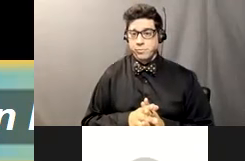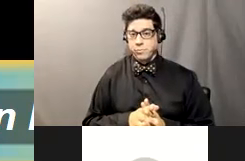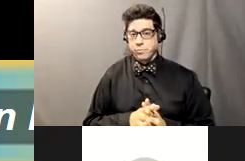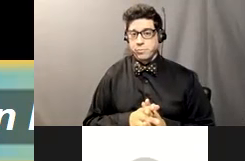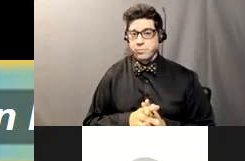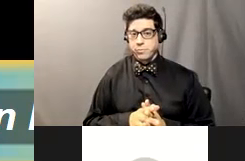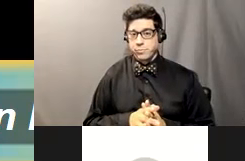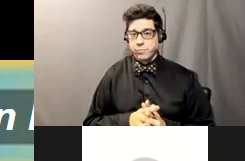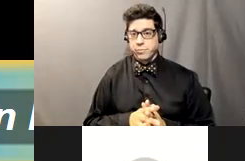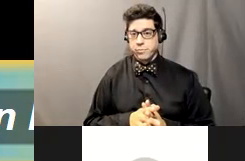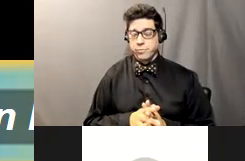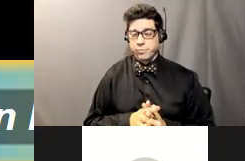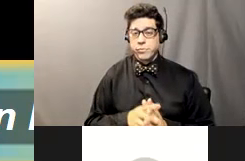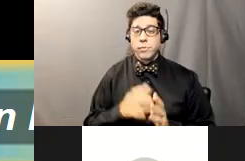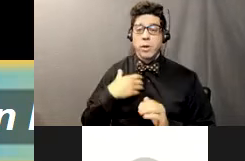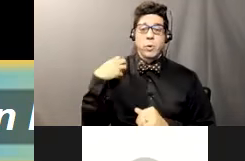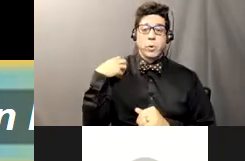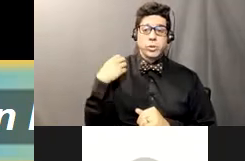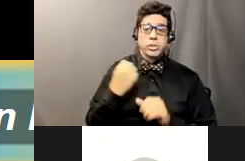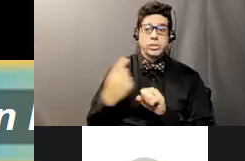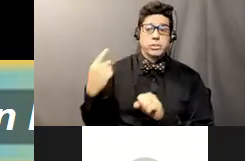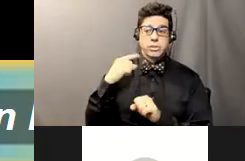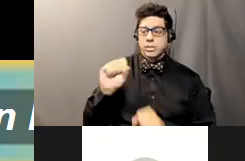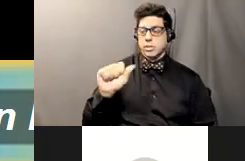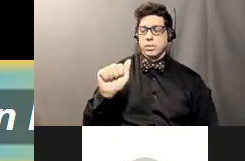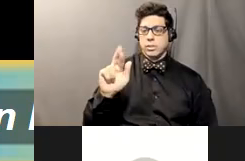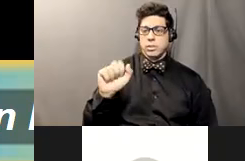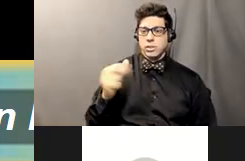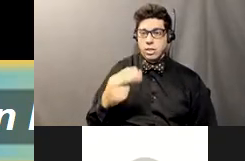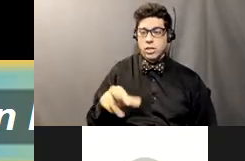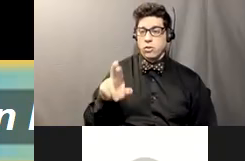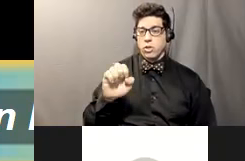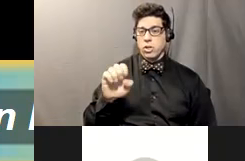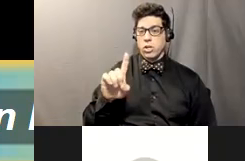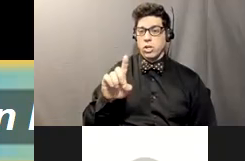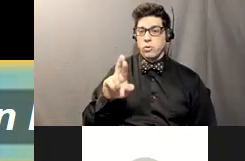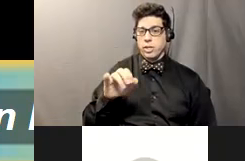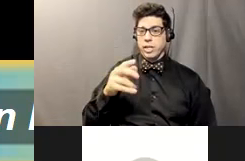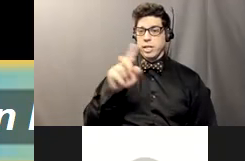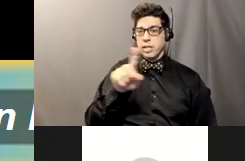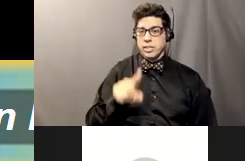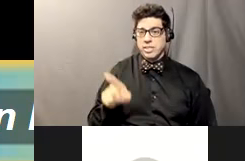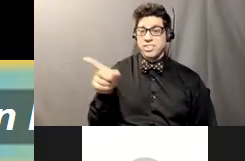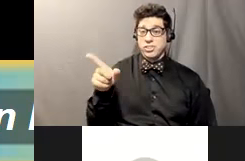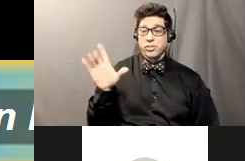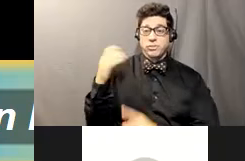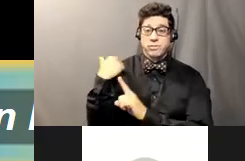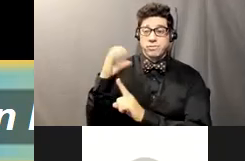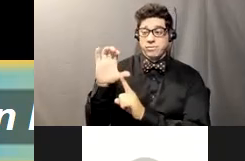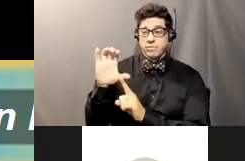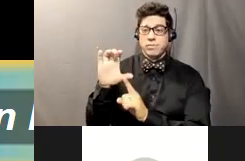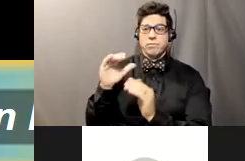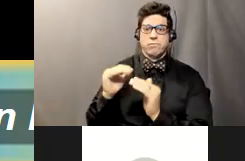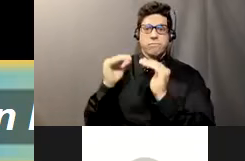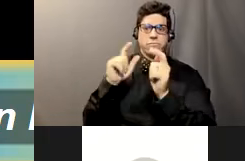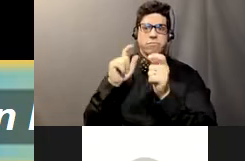My co-chair this last year was Sarah Rodriguez, who's here with us today, and she's shifting into a different role. So